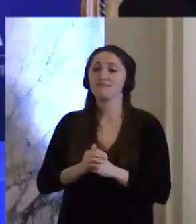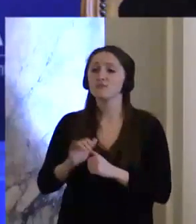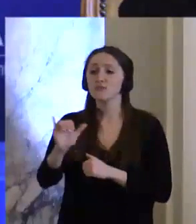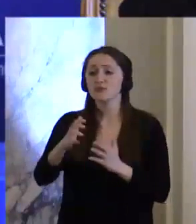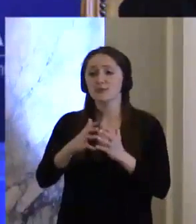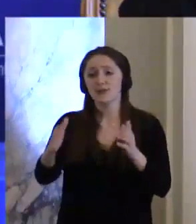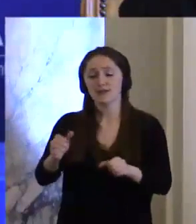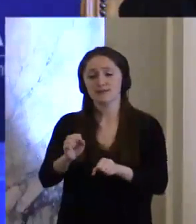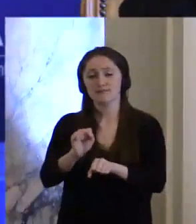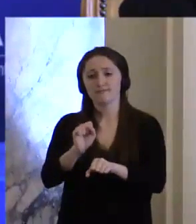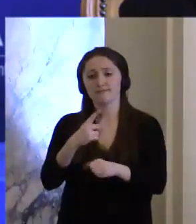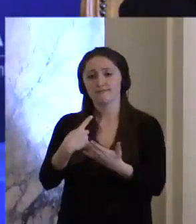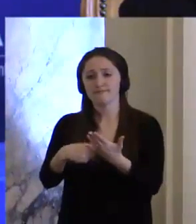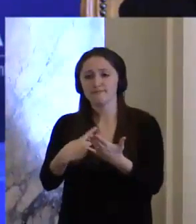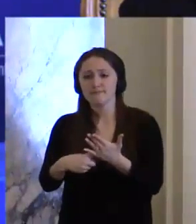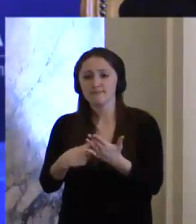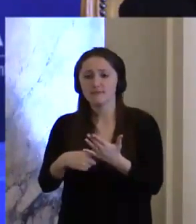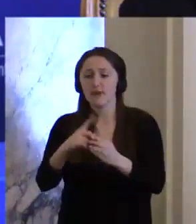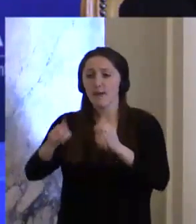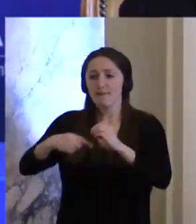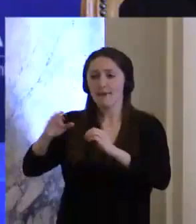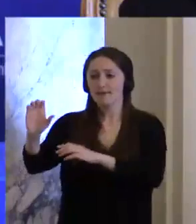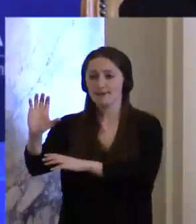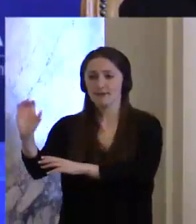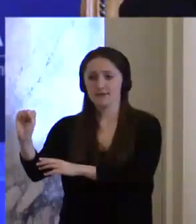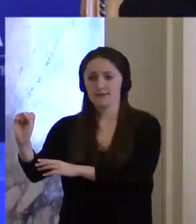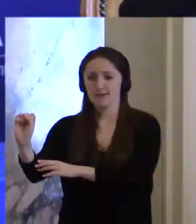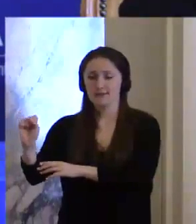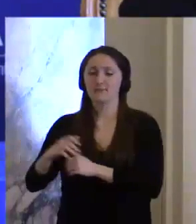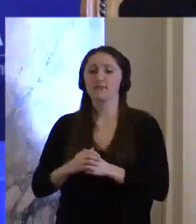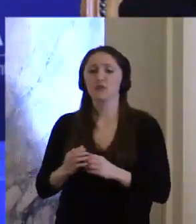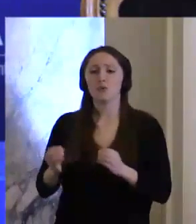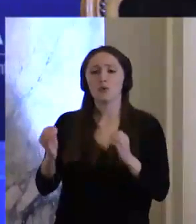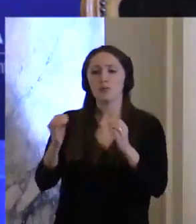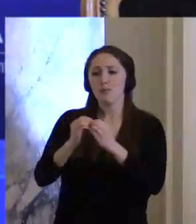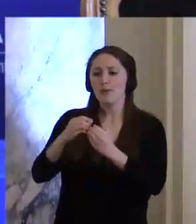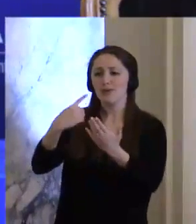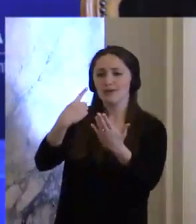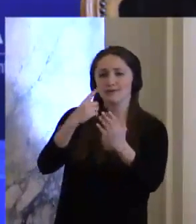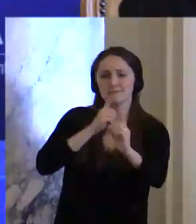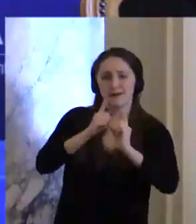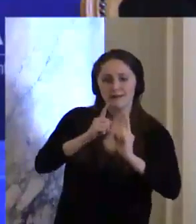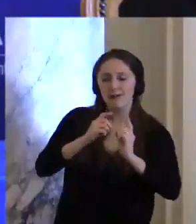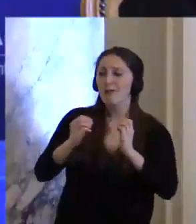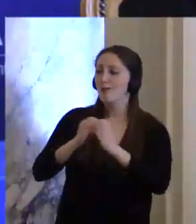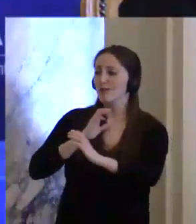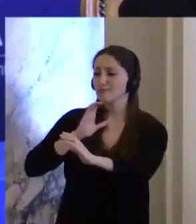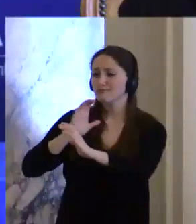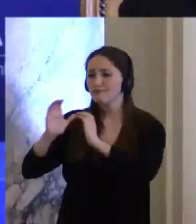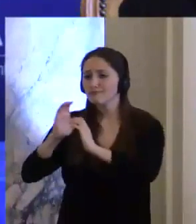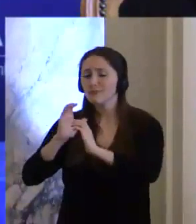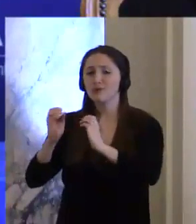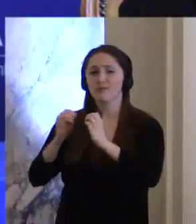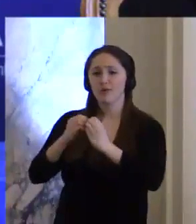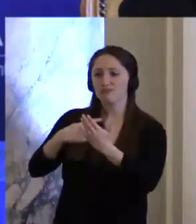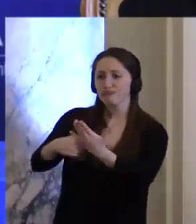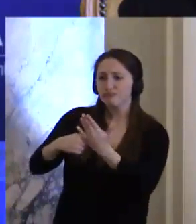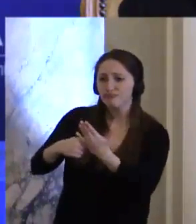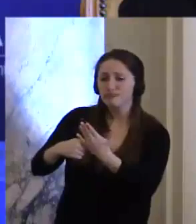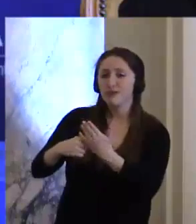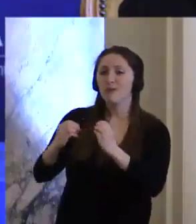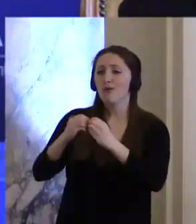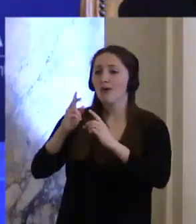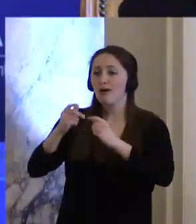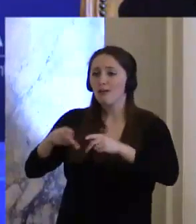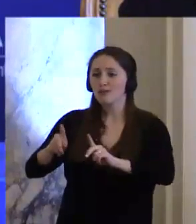many times when we talk about civil society, about more dialogue, more discussions, more opportunities for coming together, which